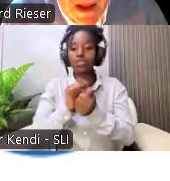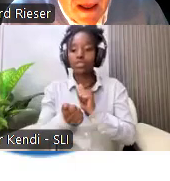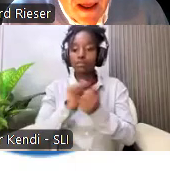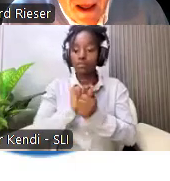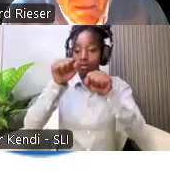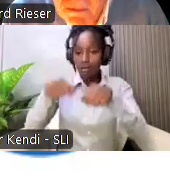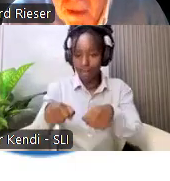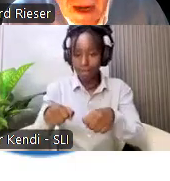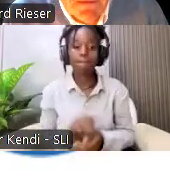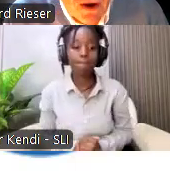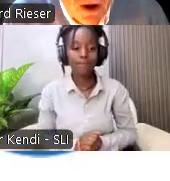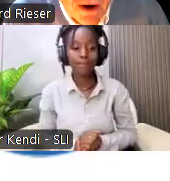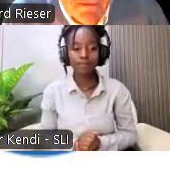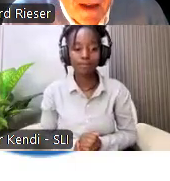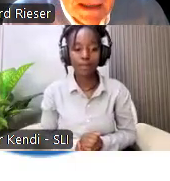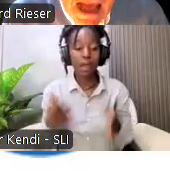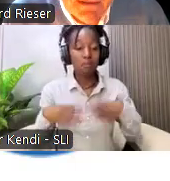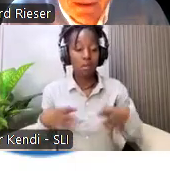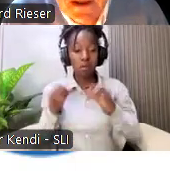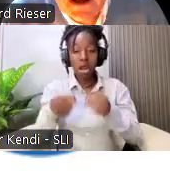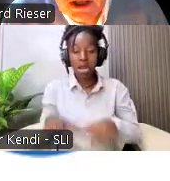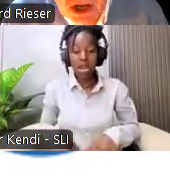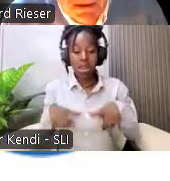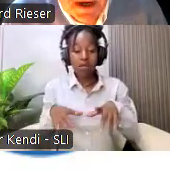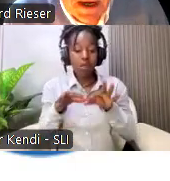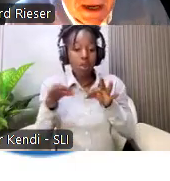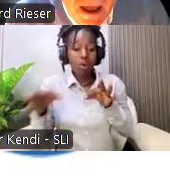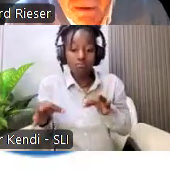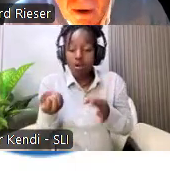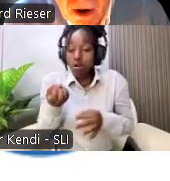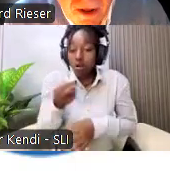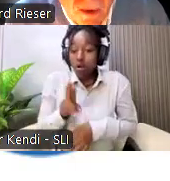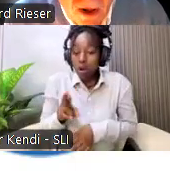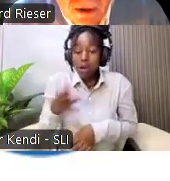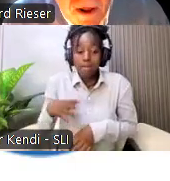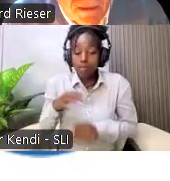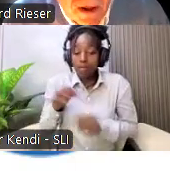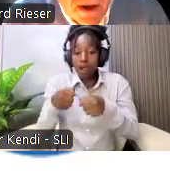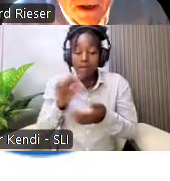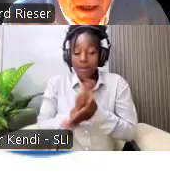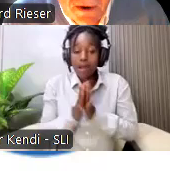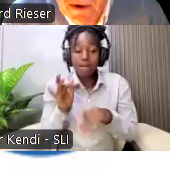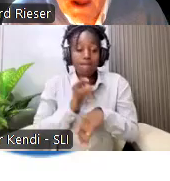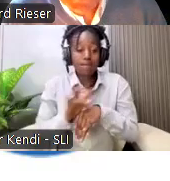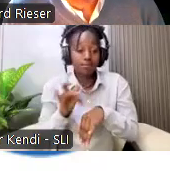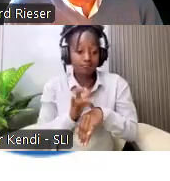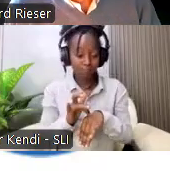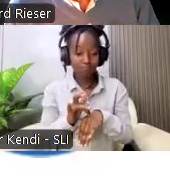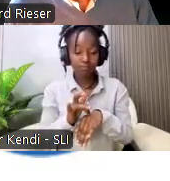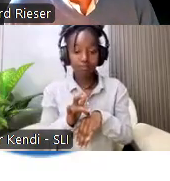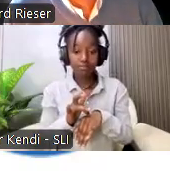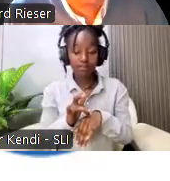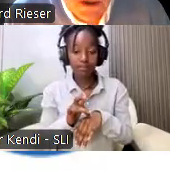impairments. People may live longer and in fact have considerably lived longer in the world, but there are still